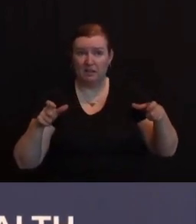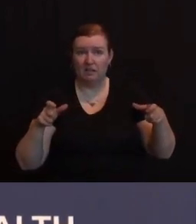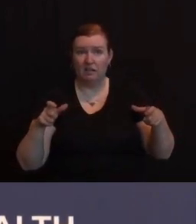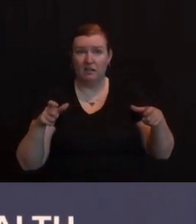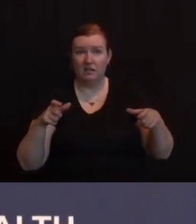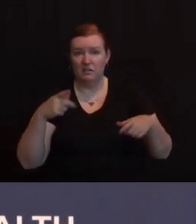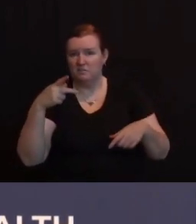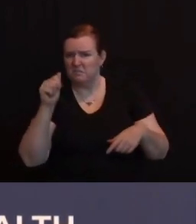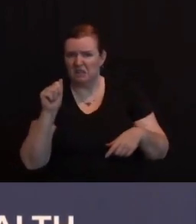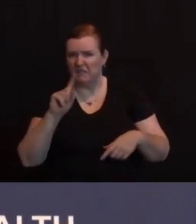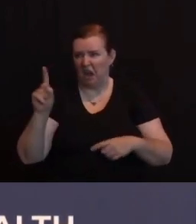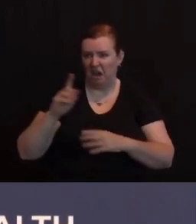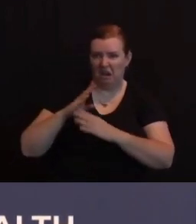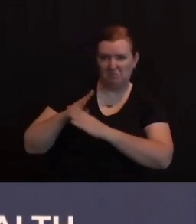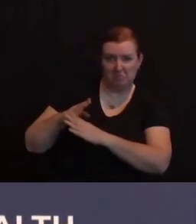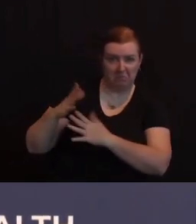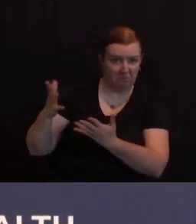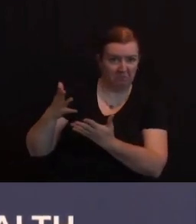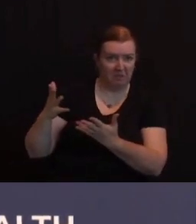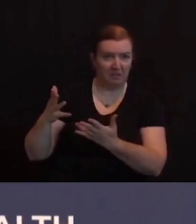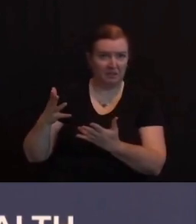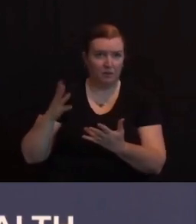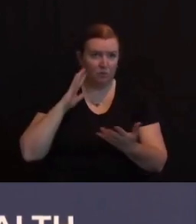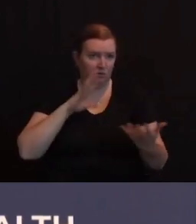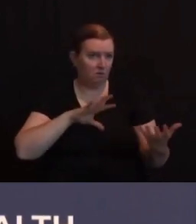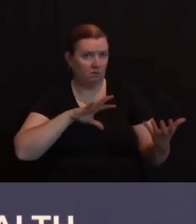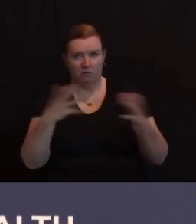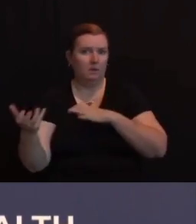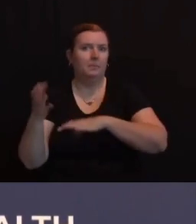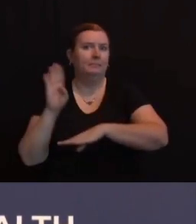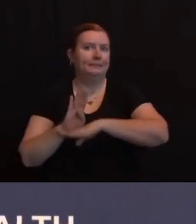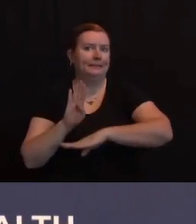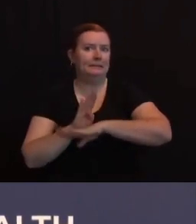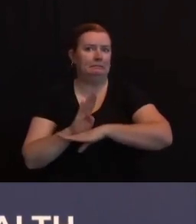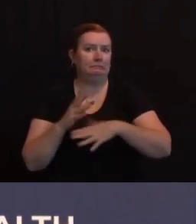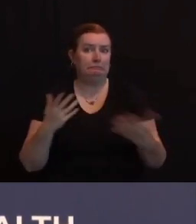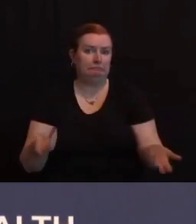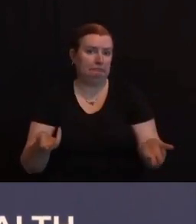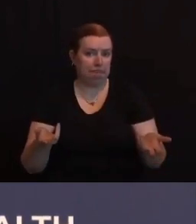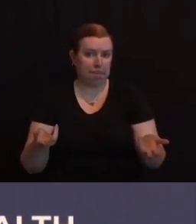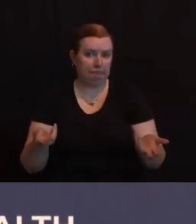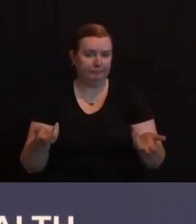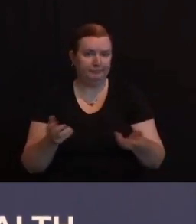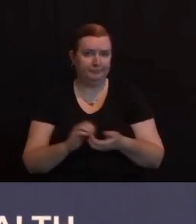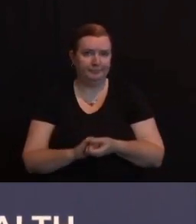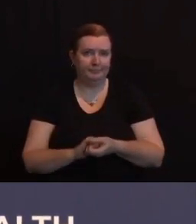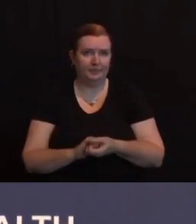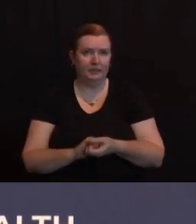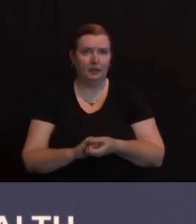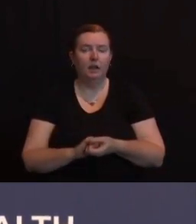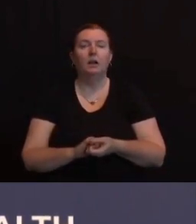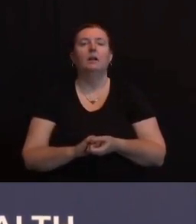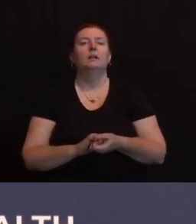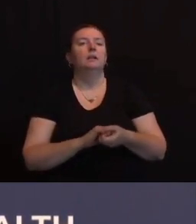be? How disruptive? Disruptive, okay. Judy, I'll jump in, and then can you come in behind me?